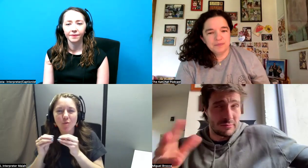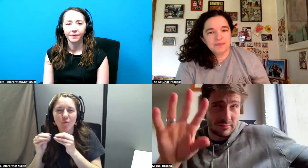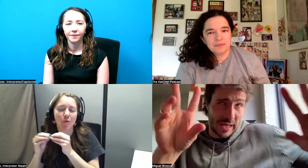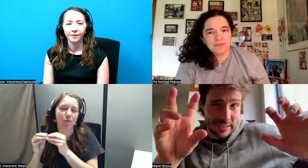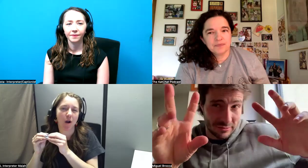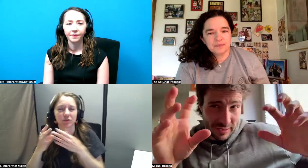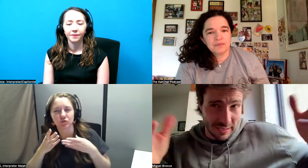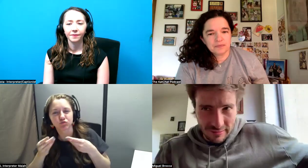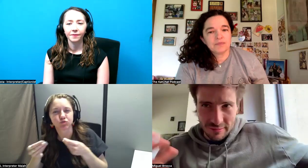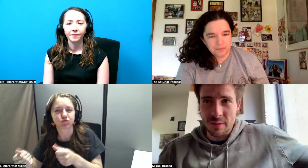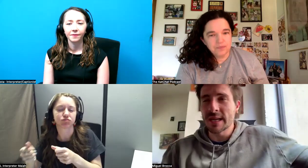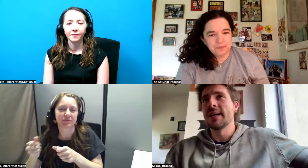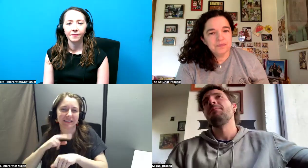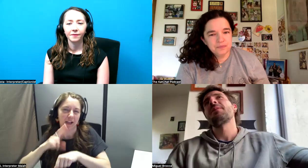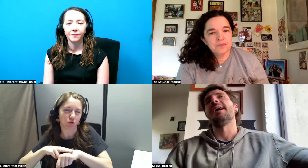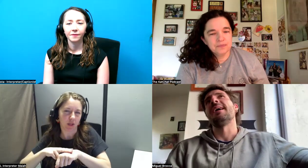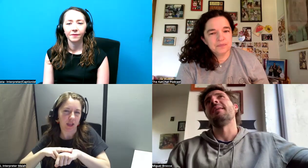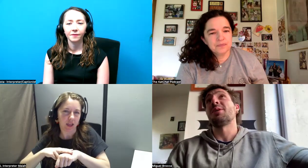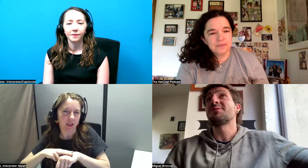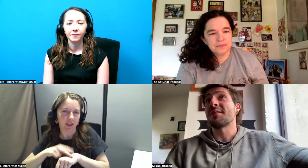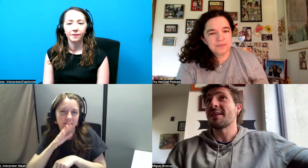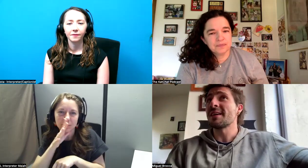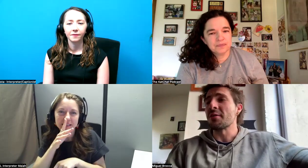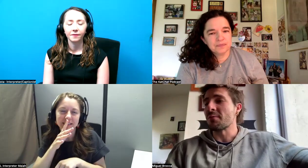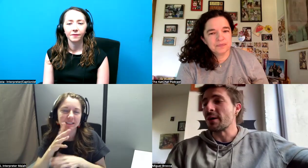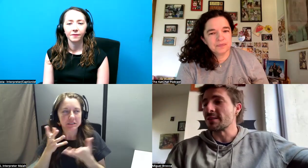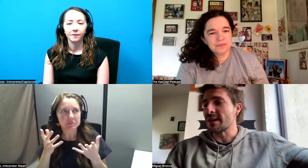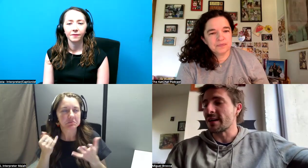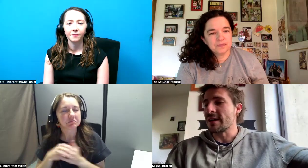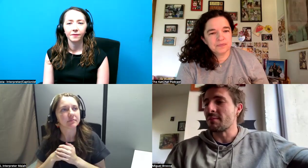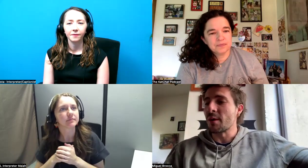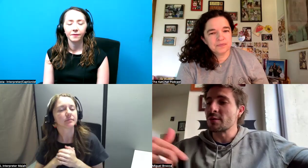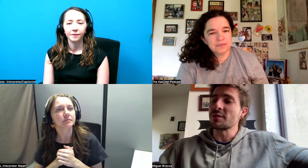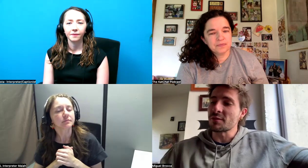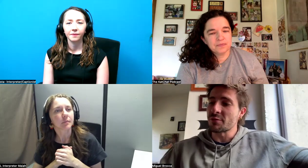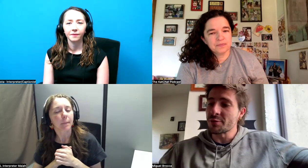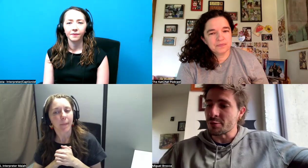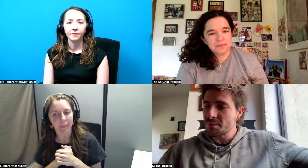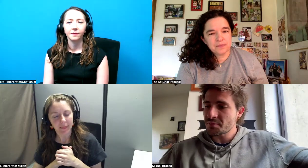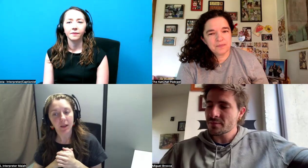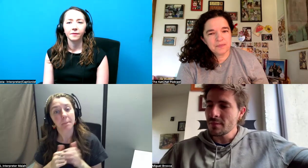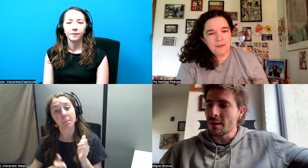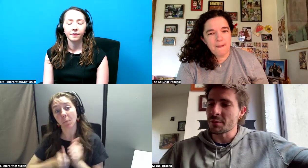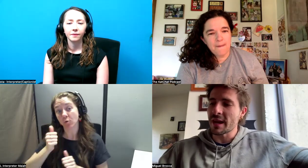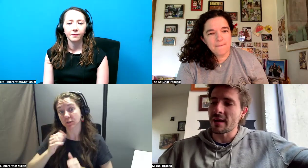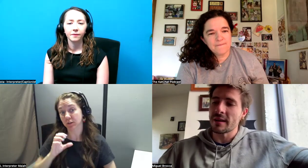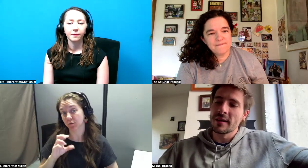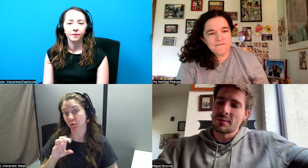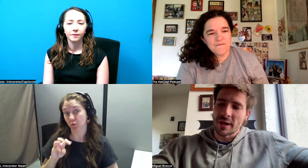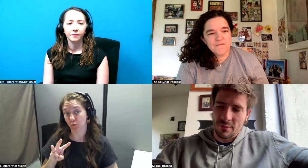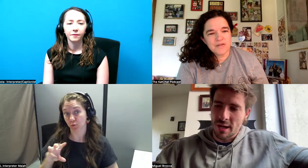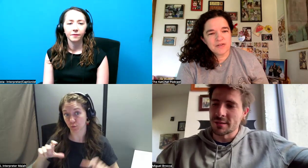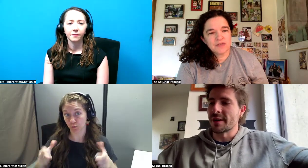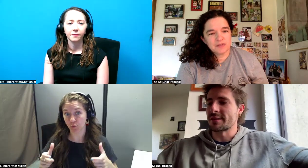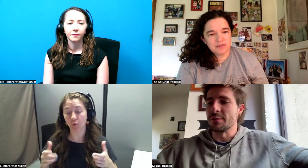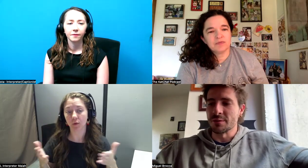out naturally, so to speak. But also the thing here was that most of the crew, I mean,